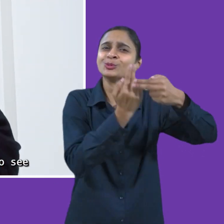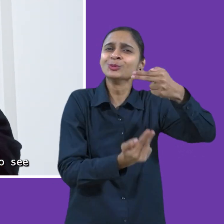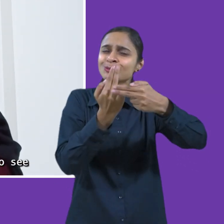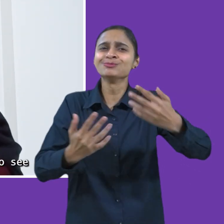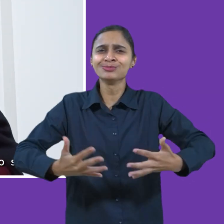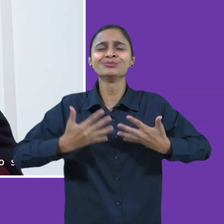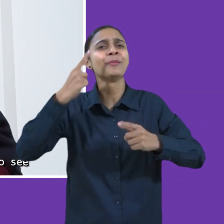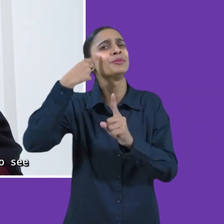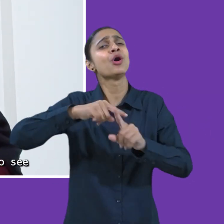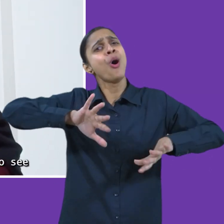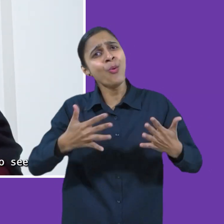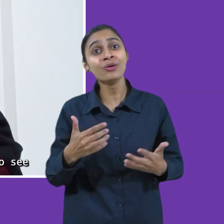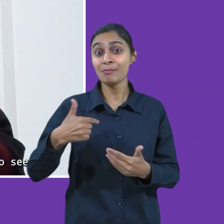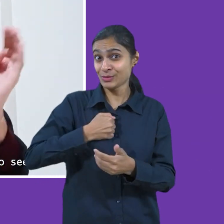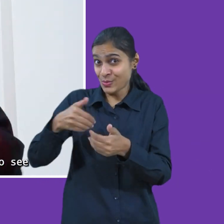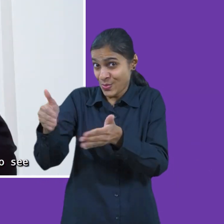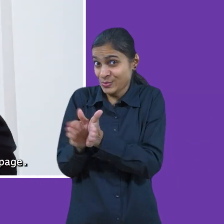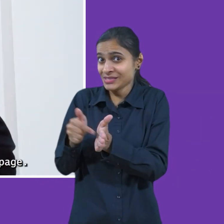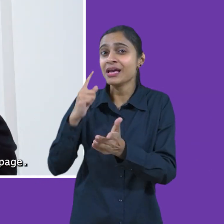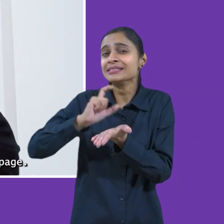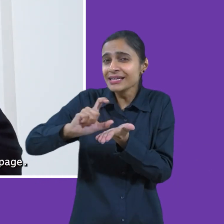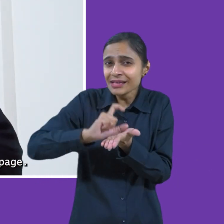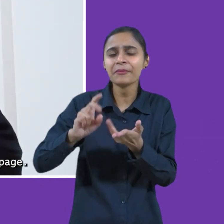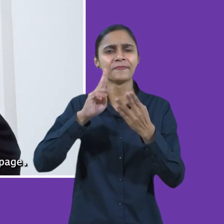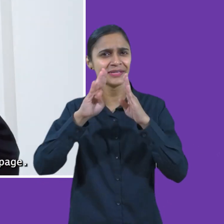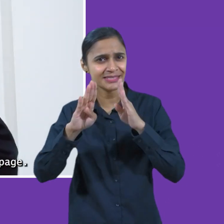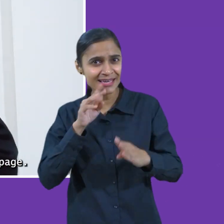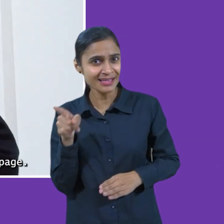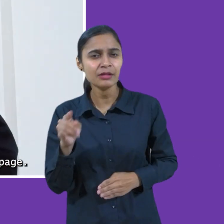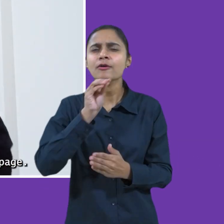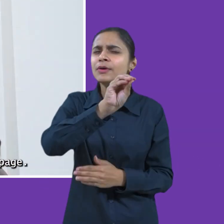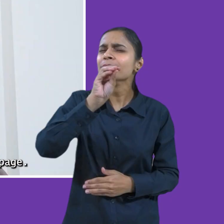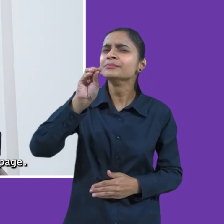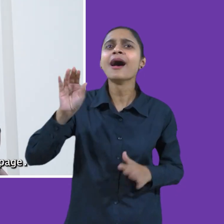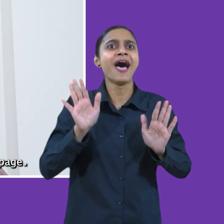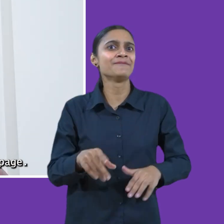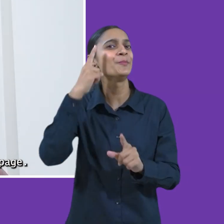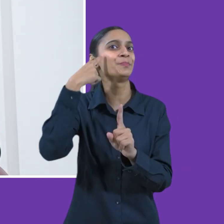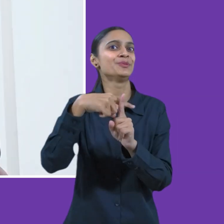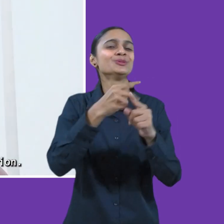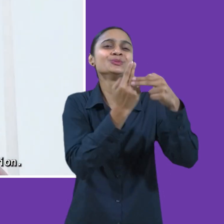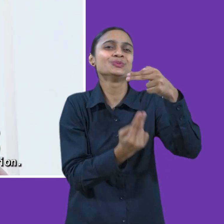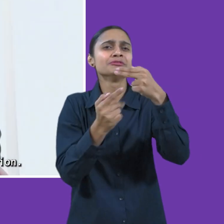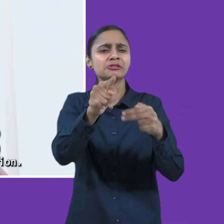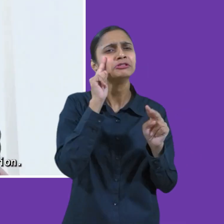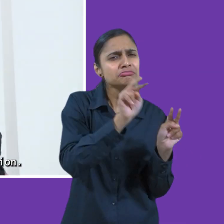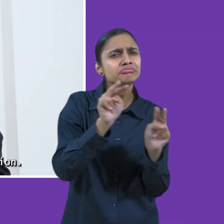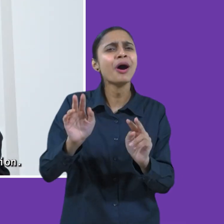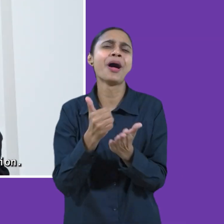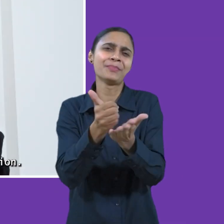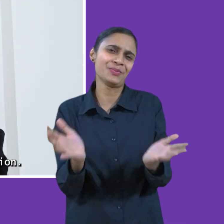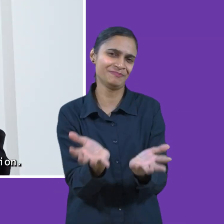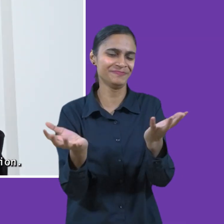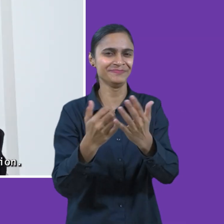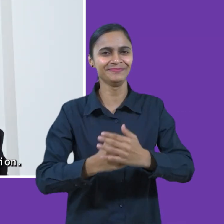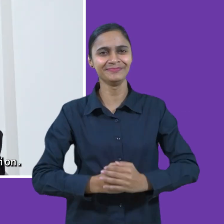or even if you follow our Instagram page, you'll get to see many affirmations, or Facebook, wherever. So that way it